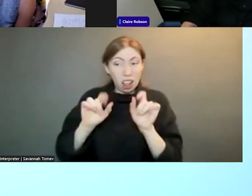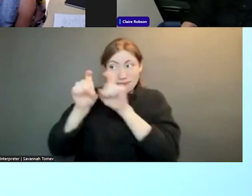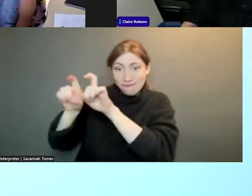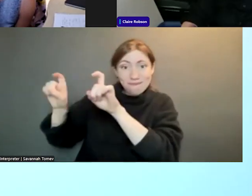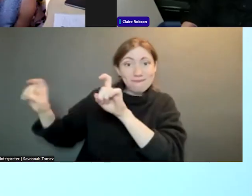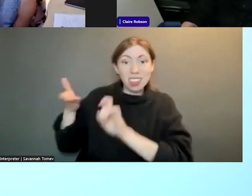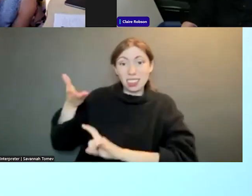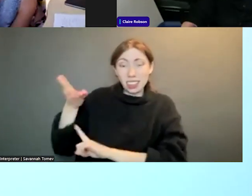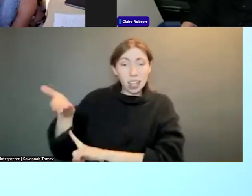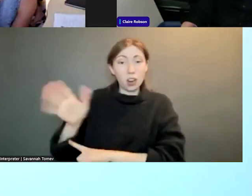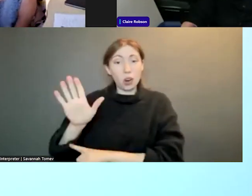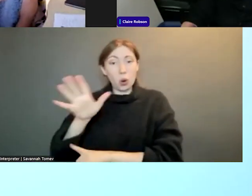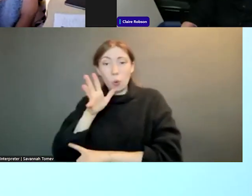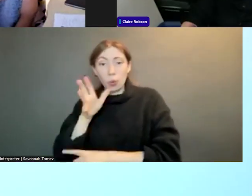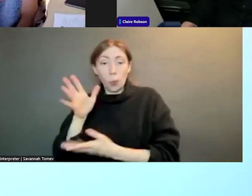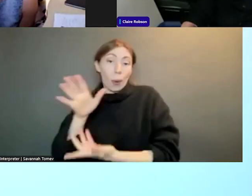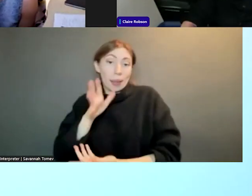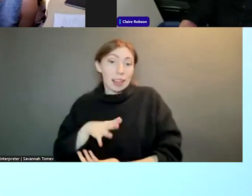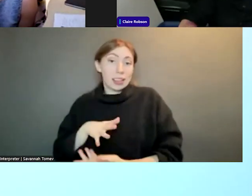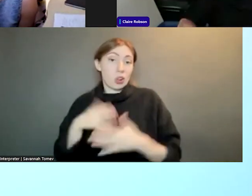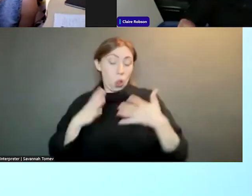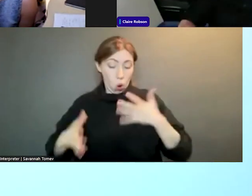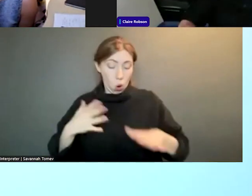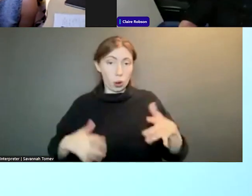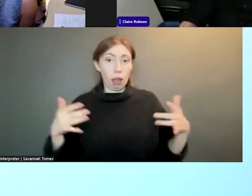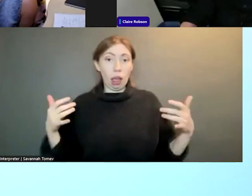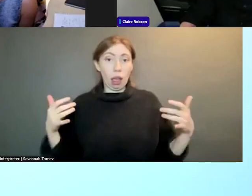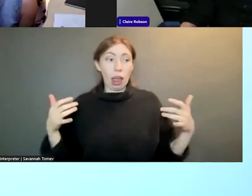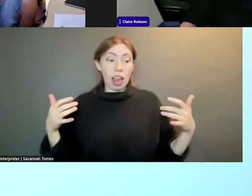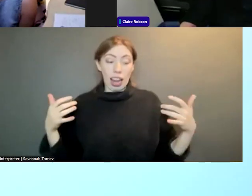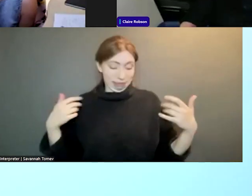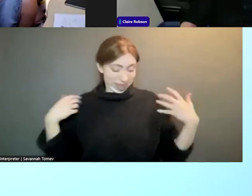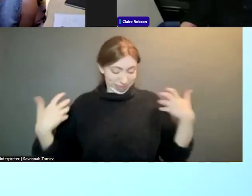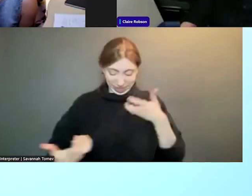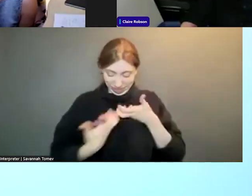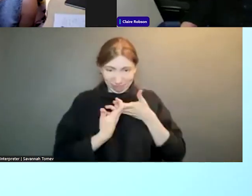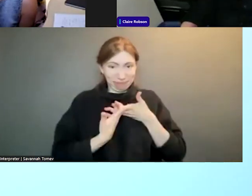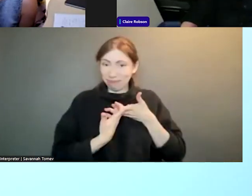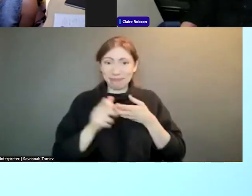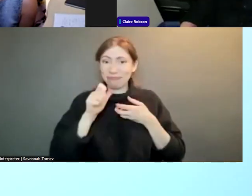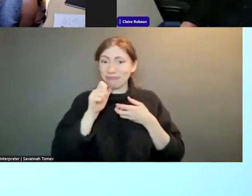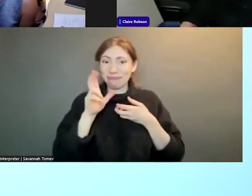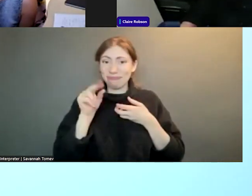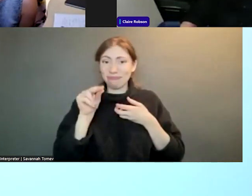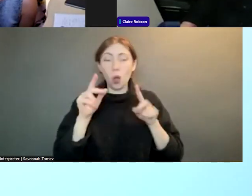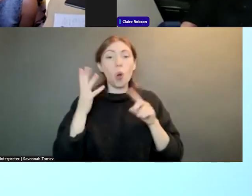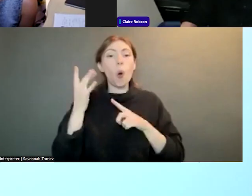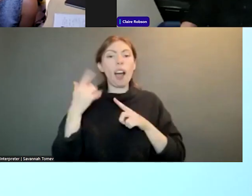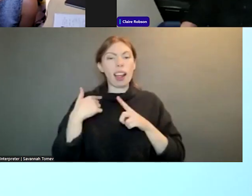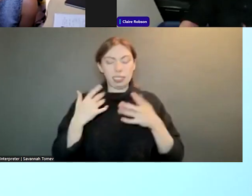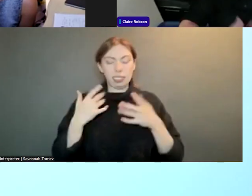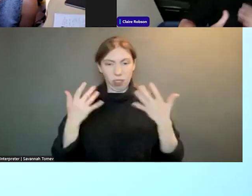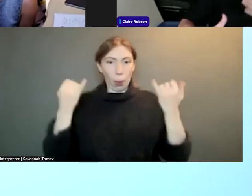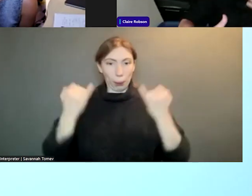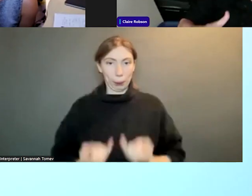woman's clothes didn't fit because she'd lost so much weight, but she was terrified of coming out. She didn't want to